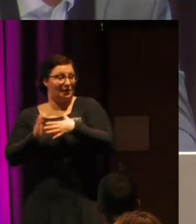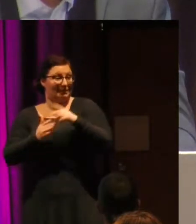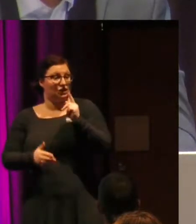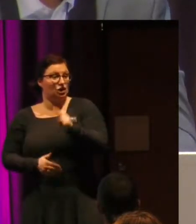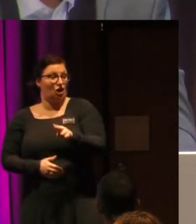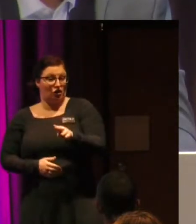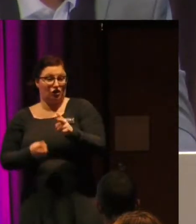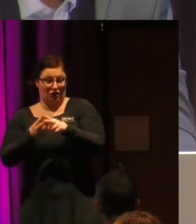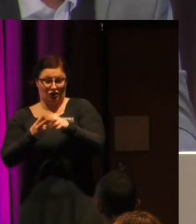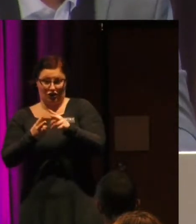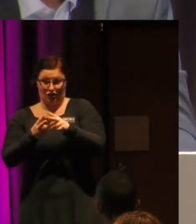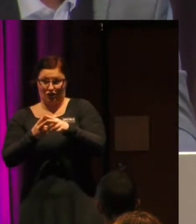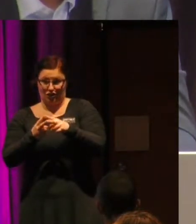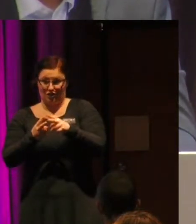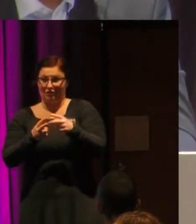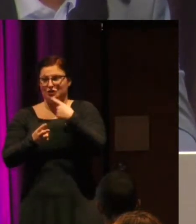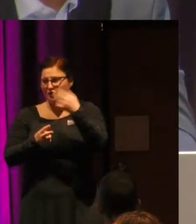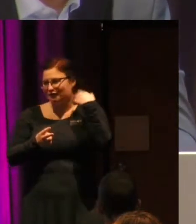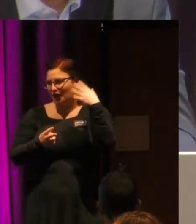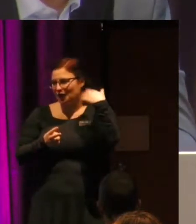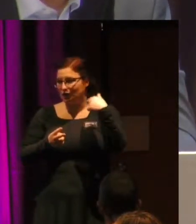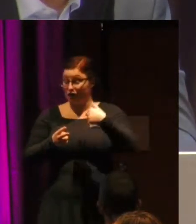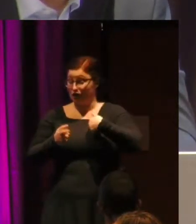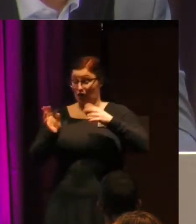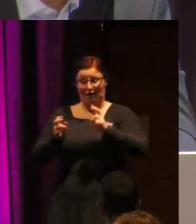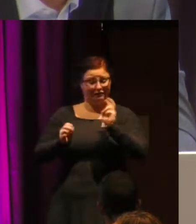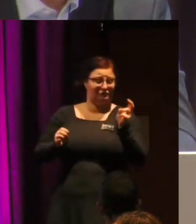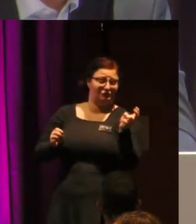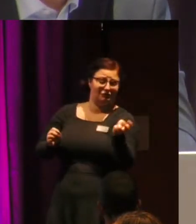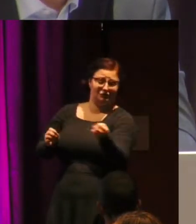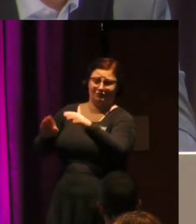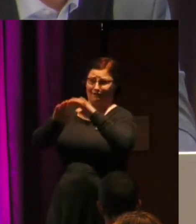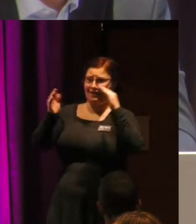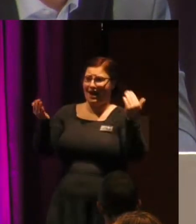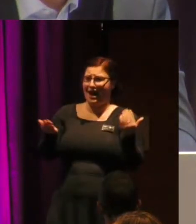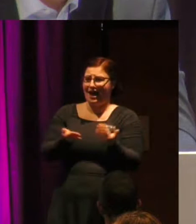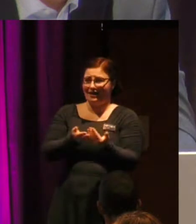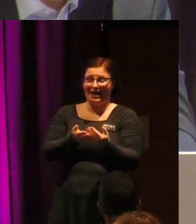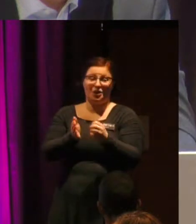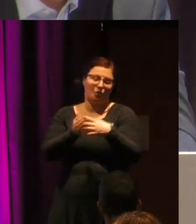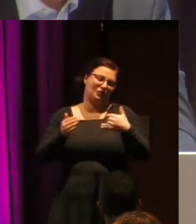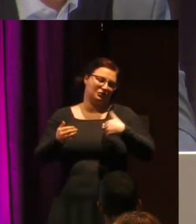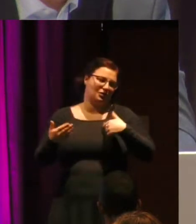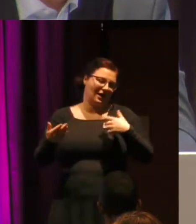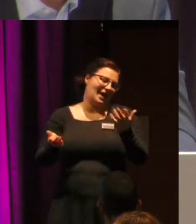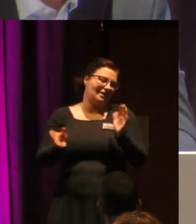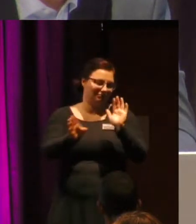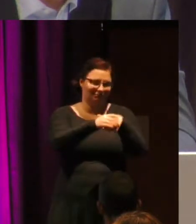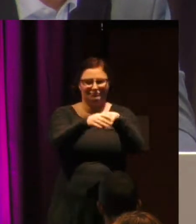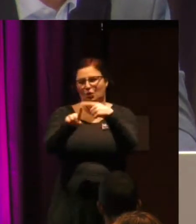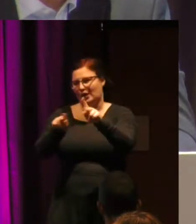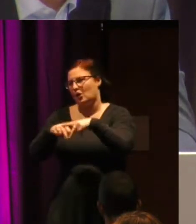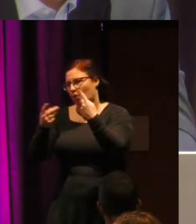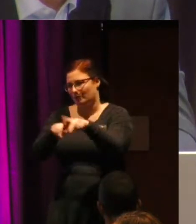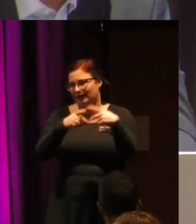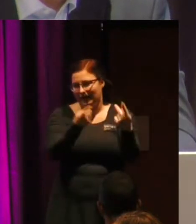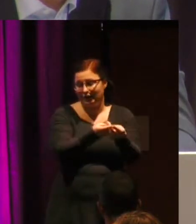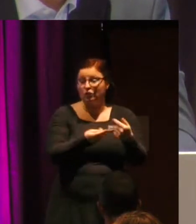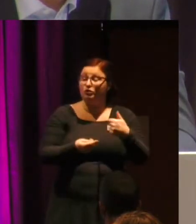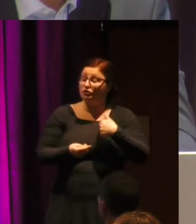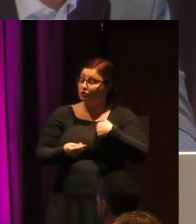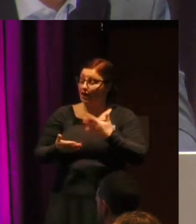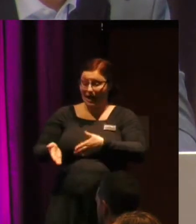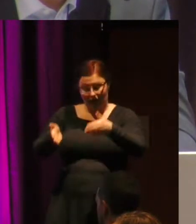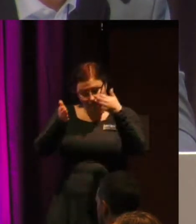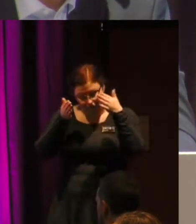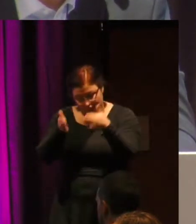And I have, as Alfia said before, I have been traveling across the world because I belong to these committees, and as I am devoted to work